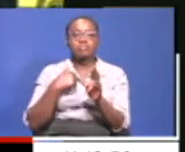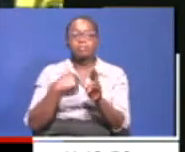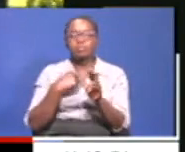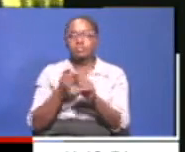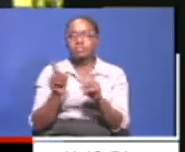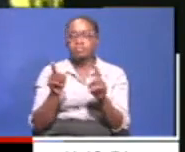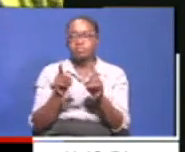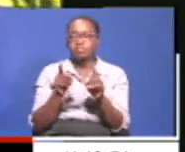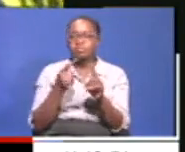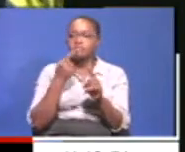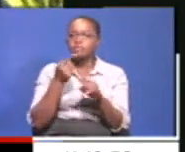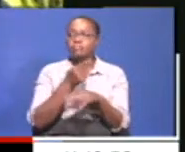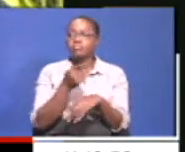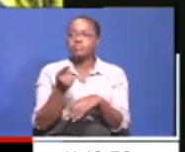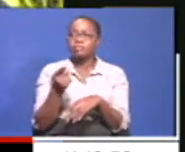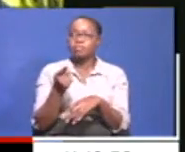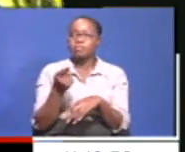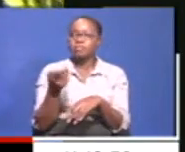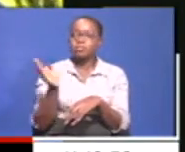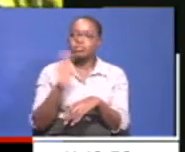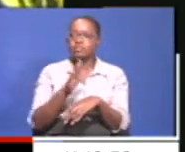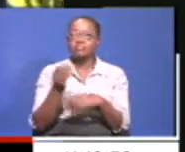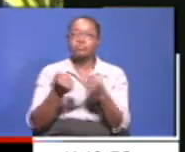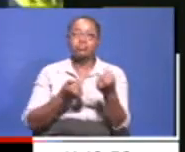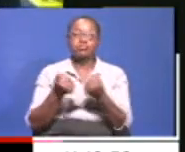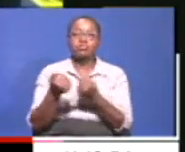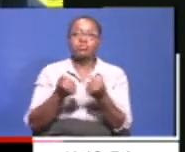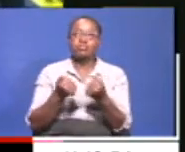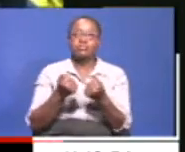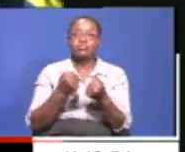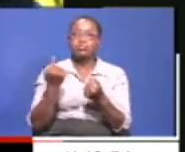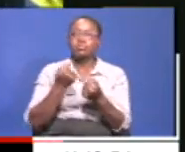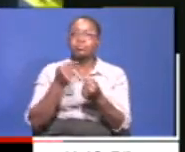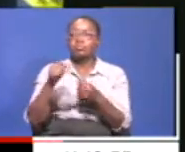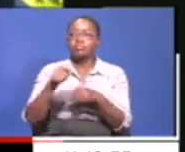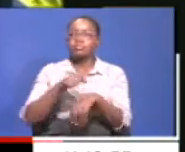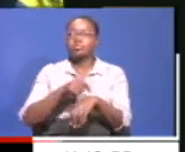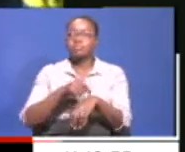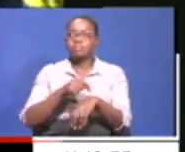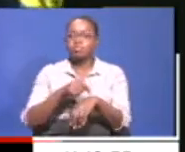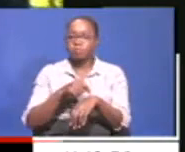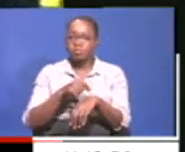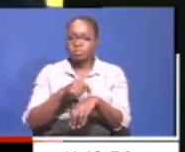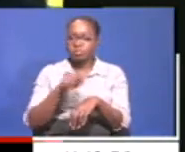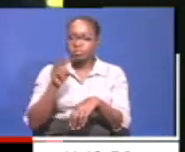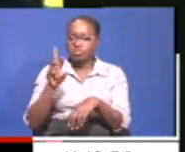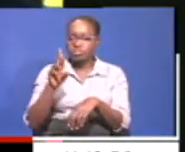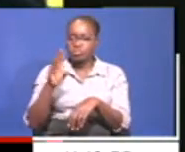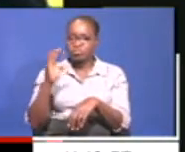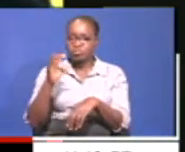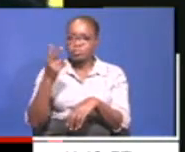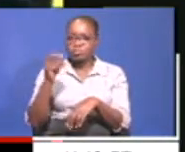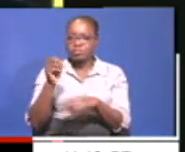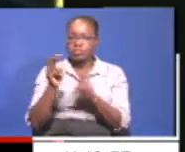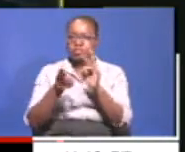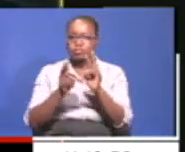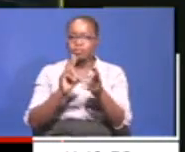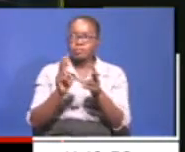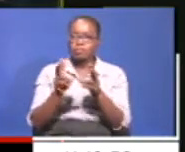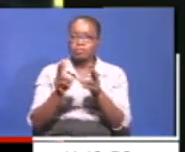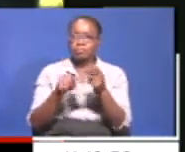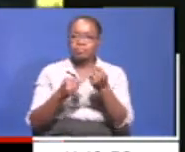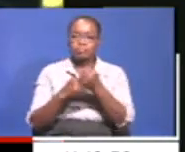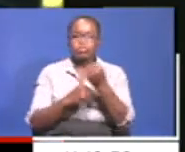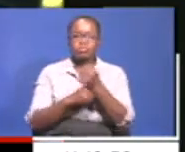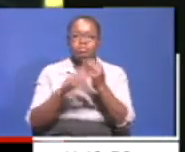just to assure you, I'll be back on the steering. It's only for this WRC 2022. But if we get sponsorship,